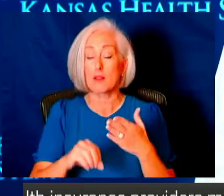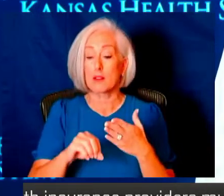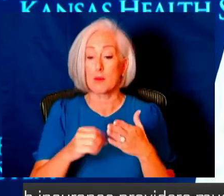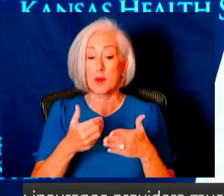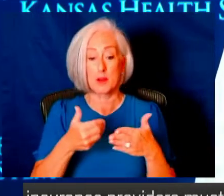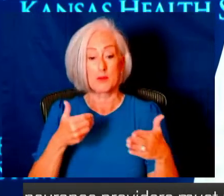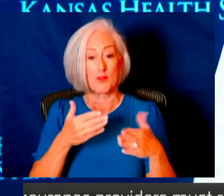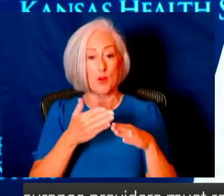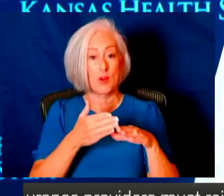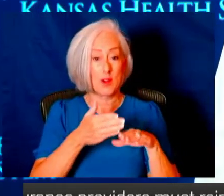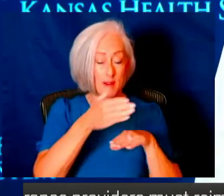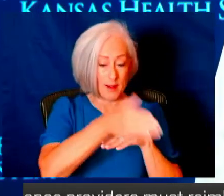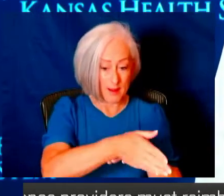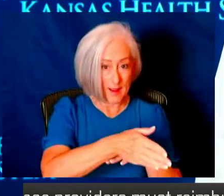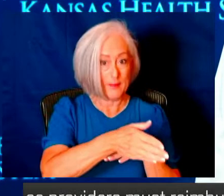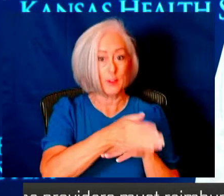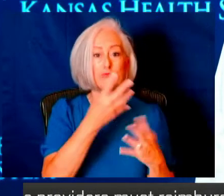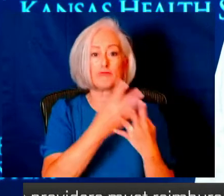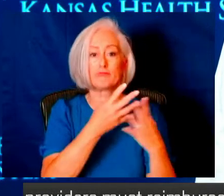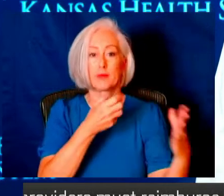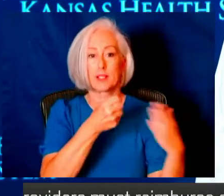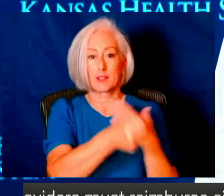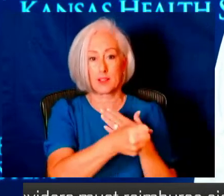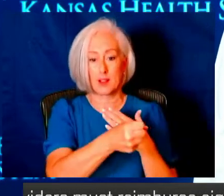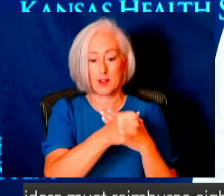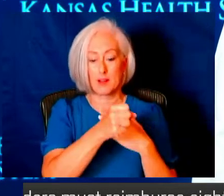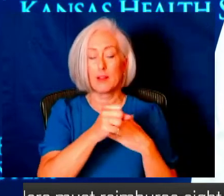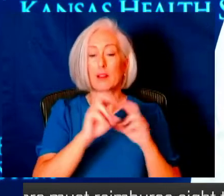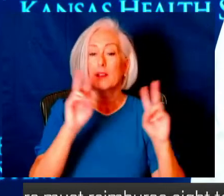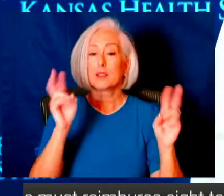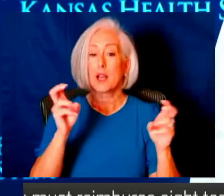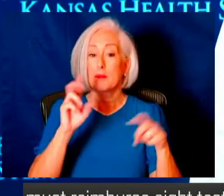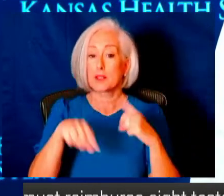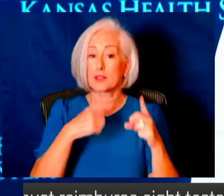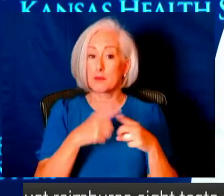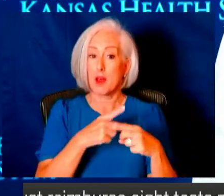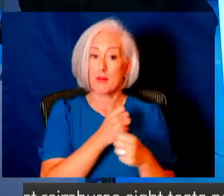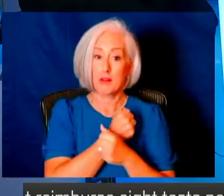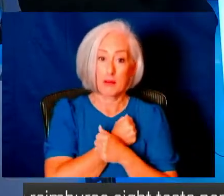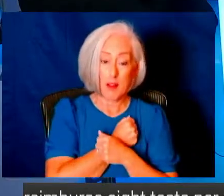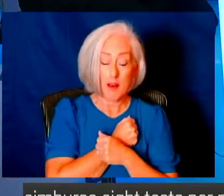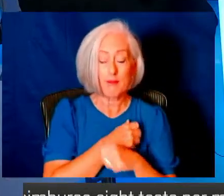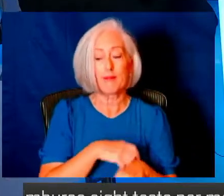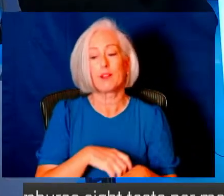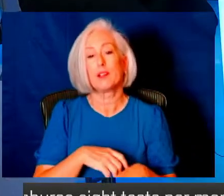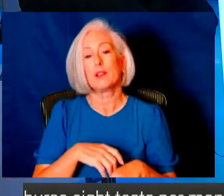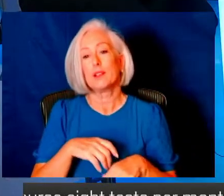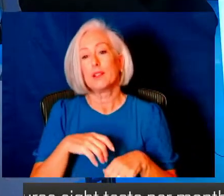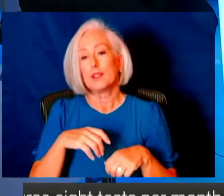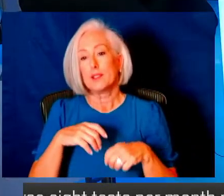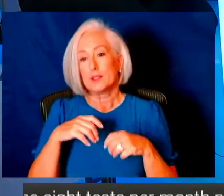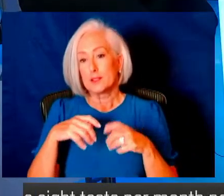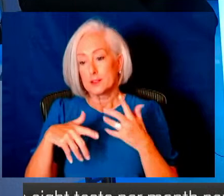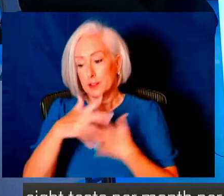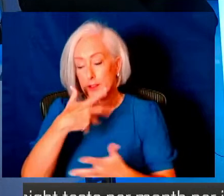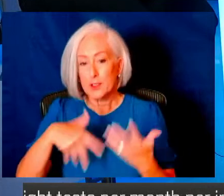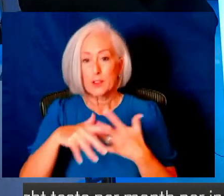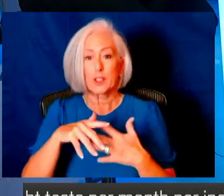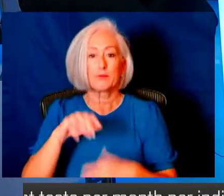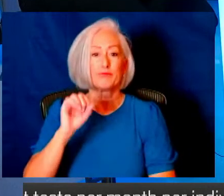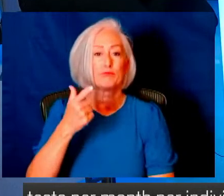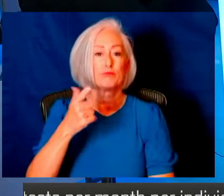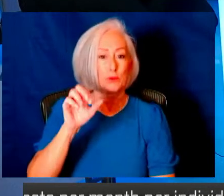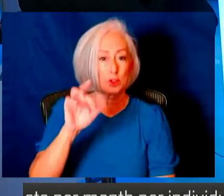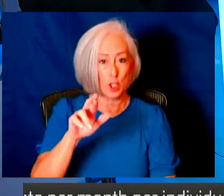love, gender, social support, and community life. Our guests today include Project Director